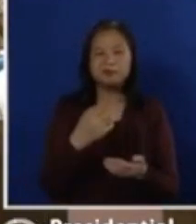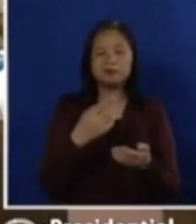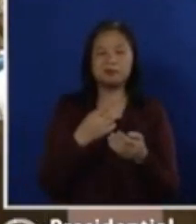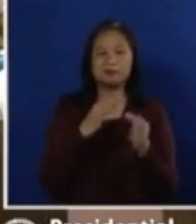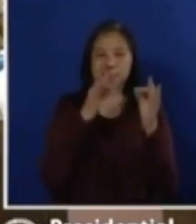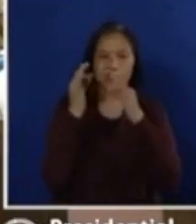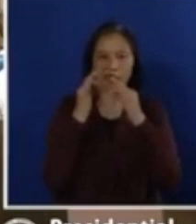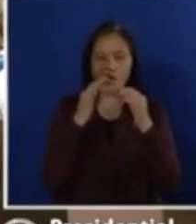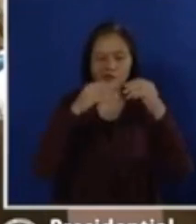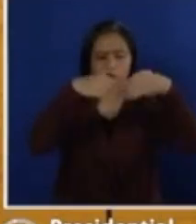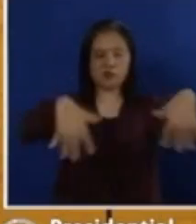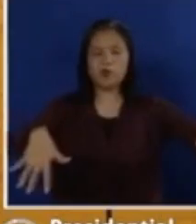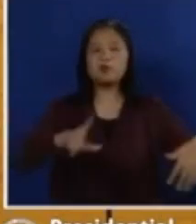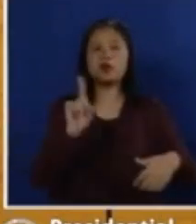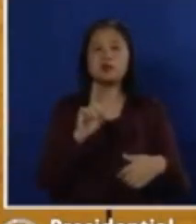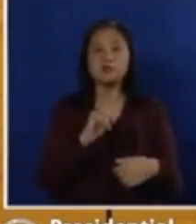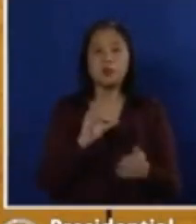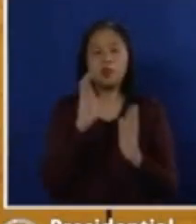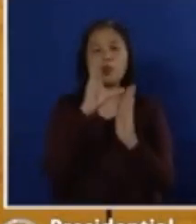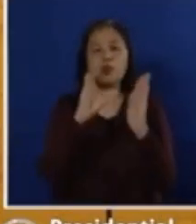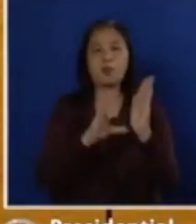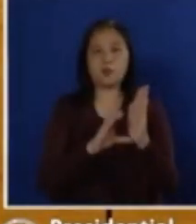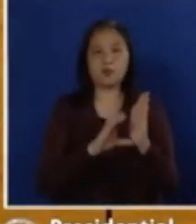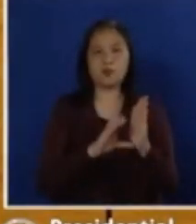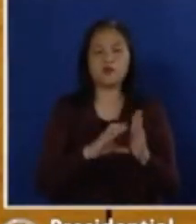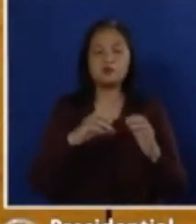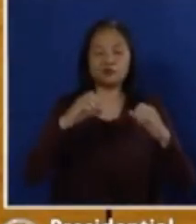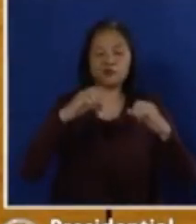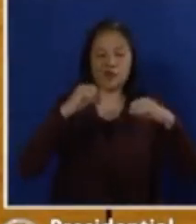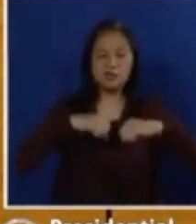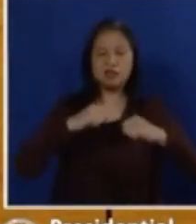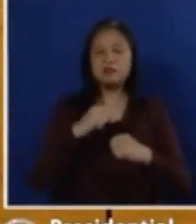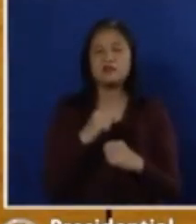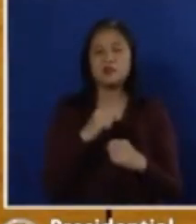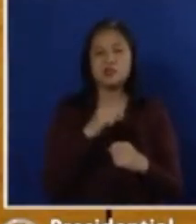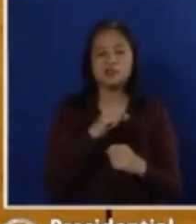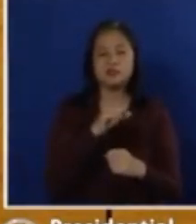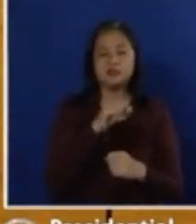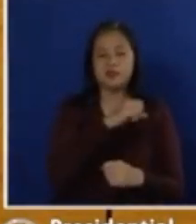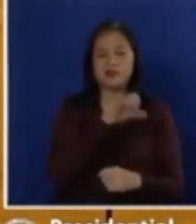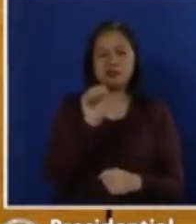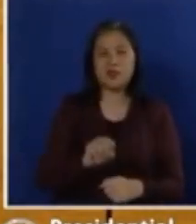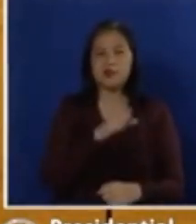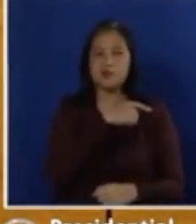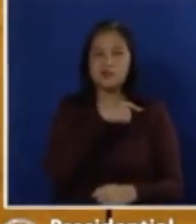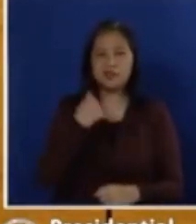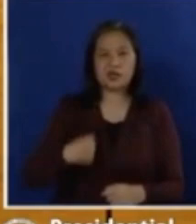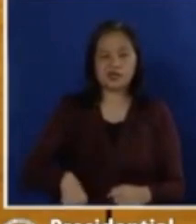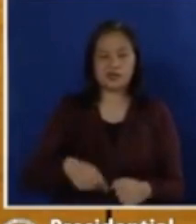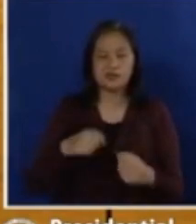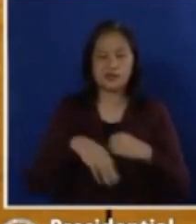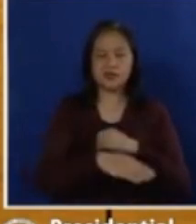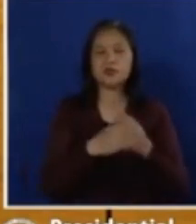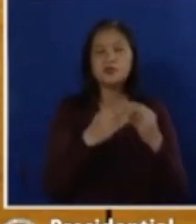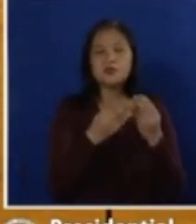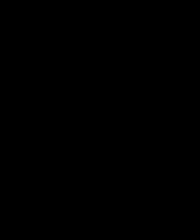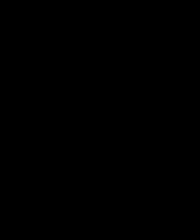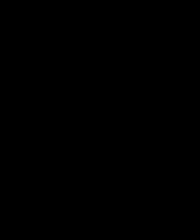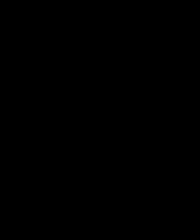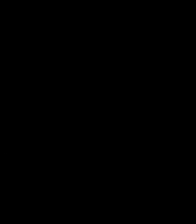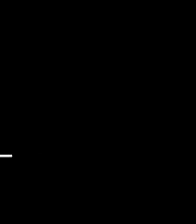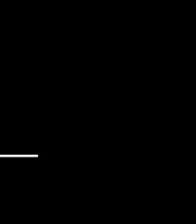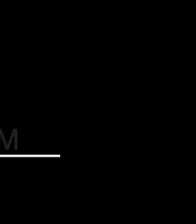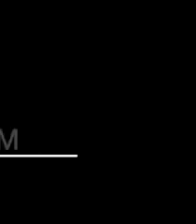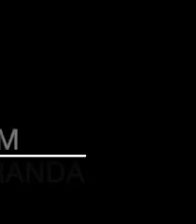for the Code of Conduct in the South China Sea, which intends to resolve peaceful disputes by peaceful means.